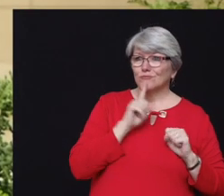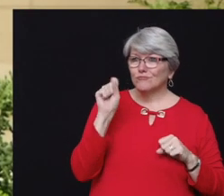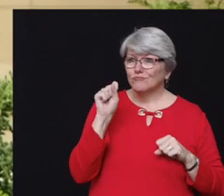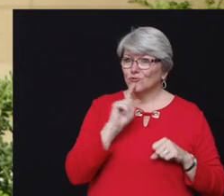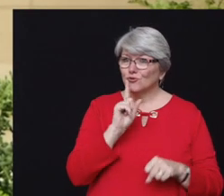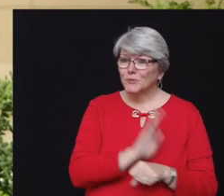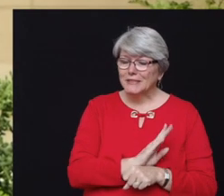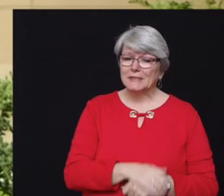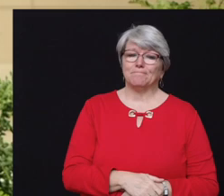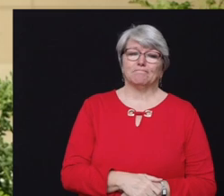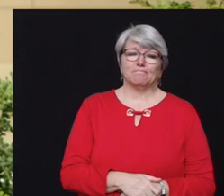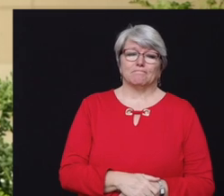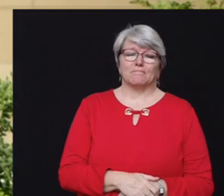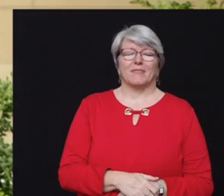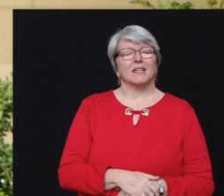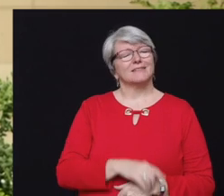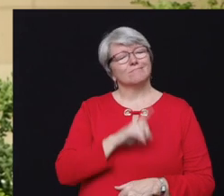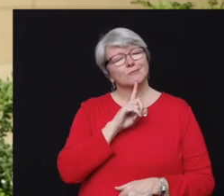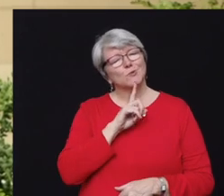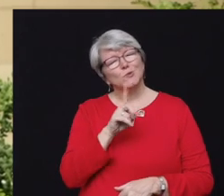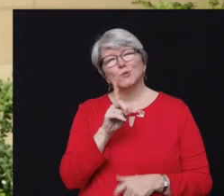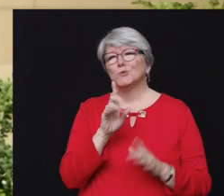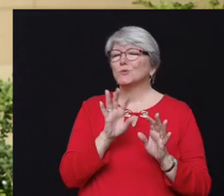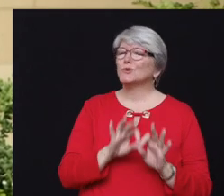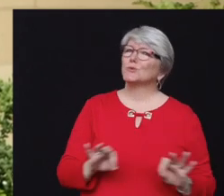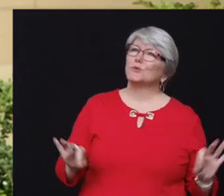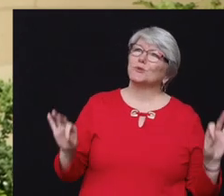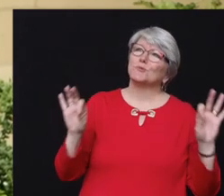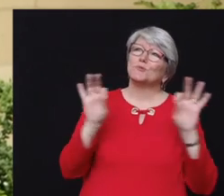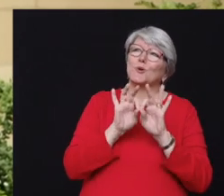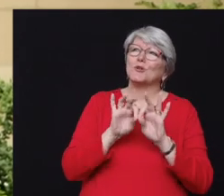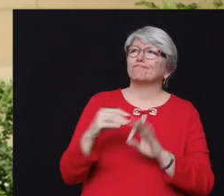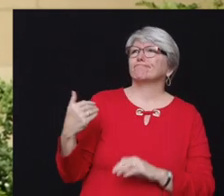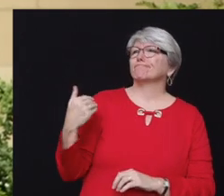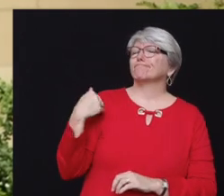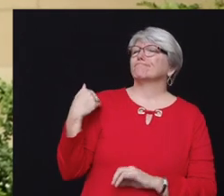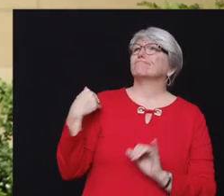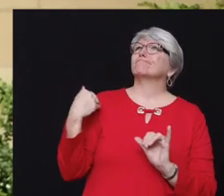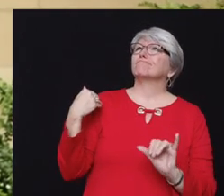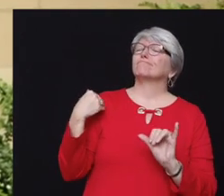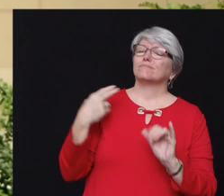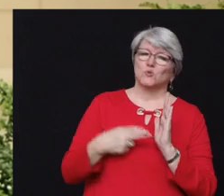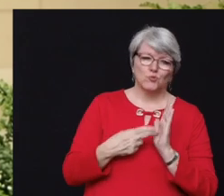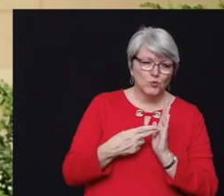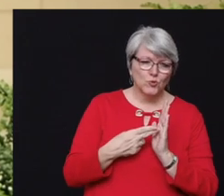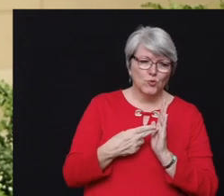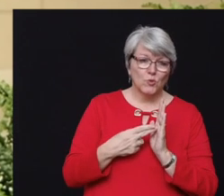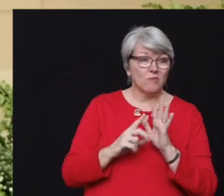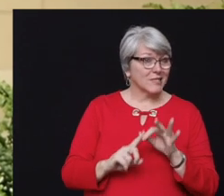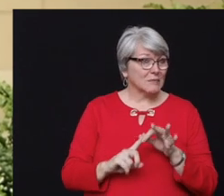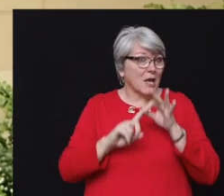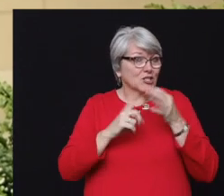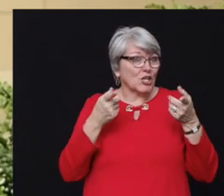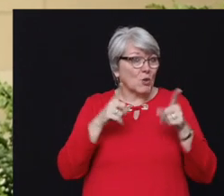is. And it's so important to remind ourselves of this truth,